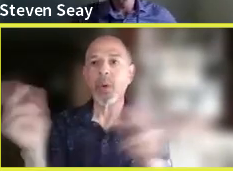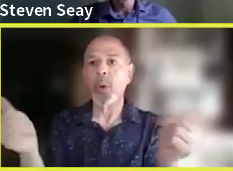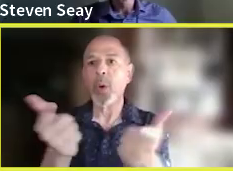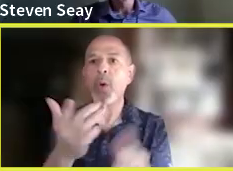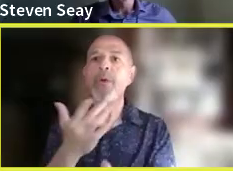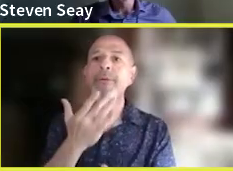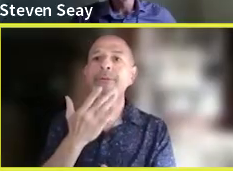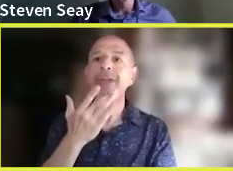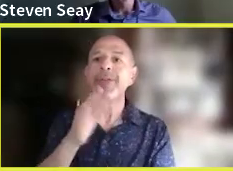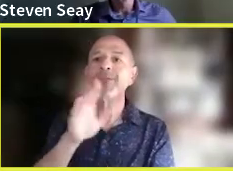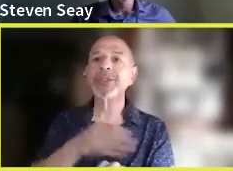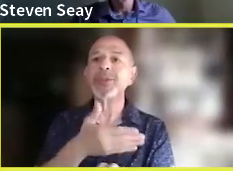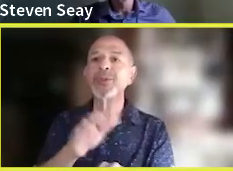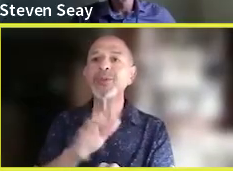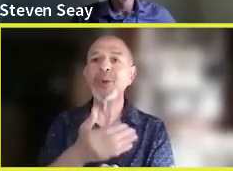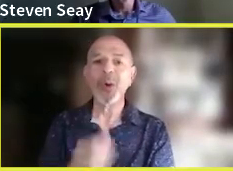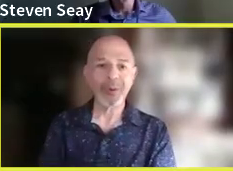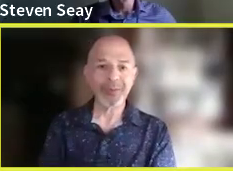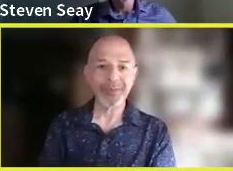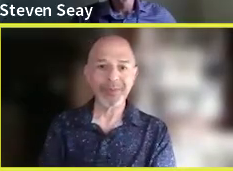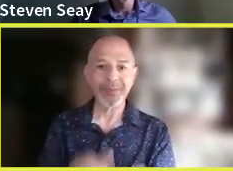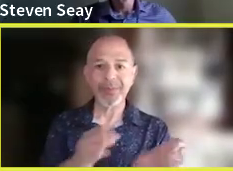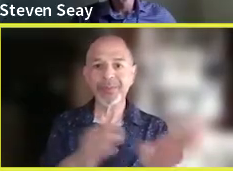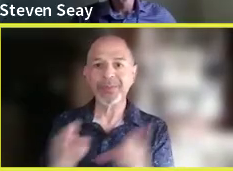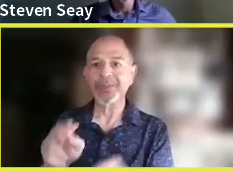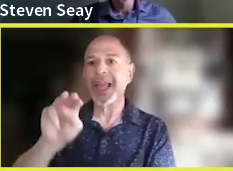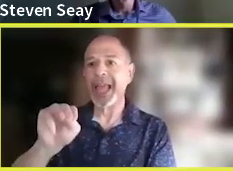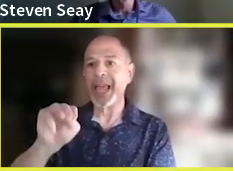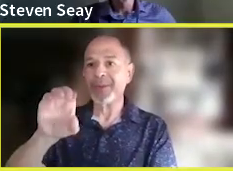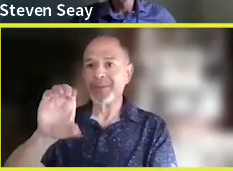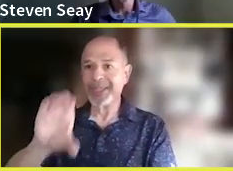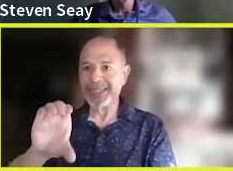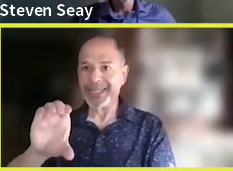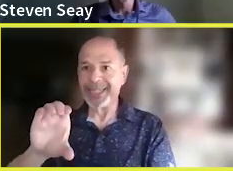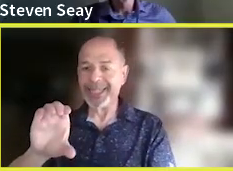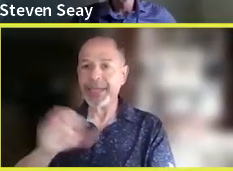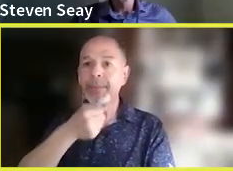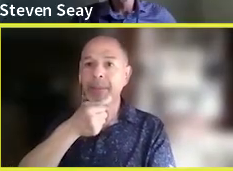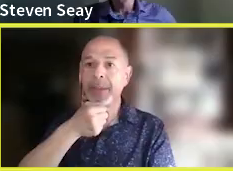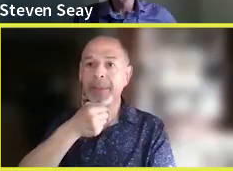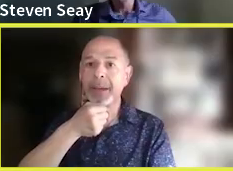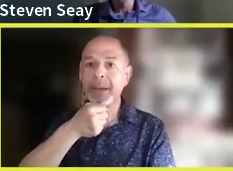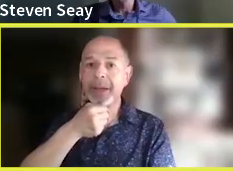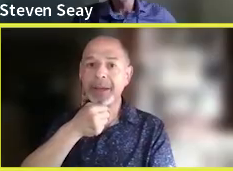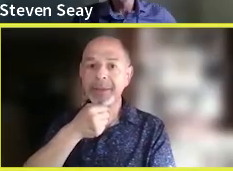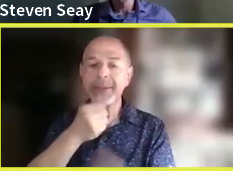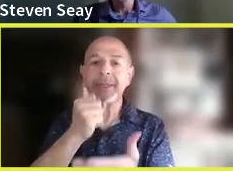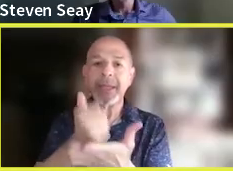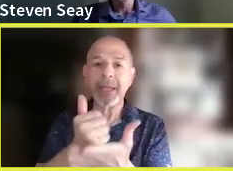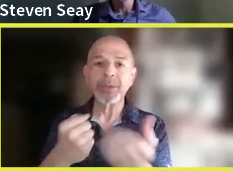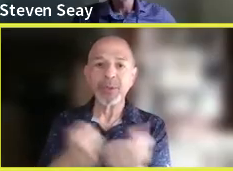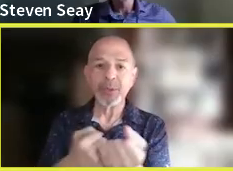Michael Eddie was incredible as the MC and line dance instructor. There were so many others that helped make the night